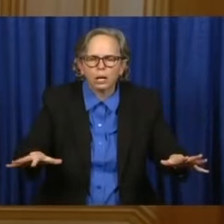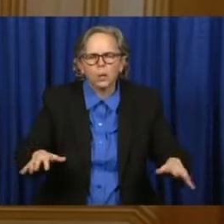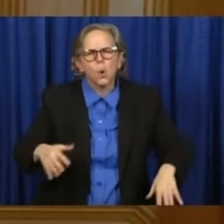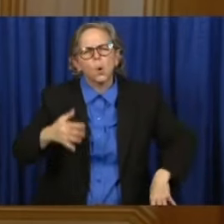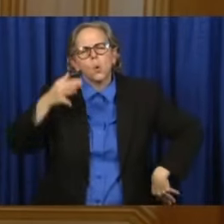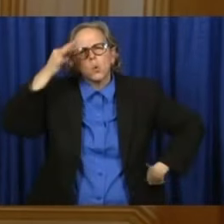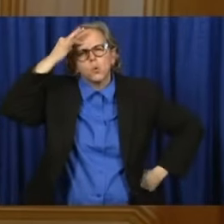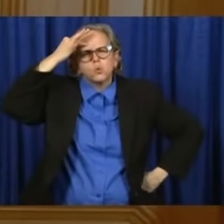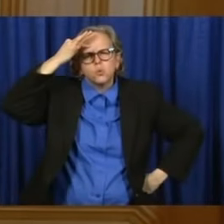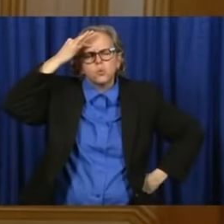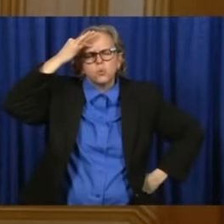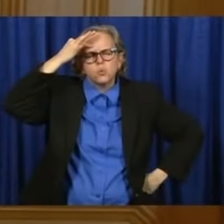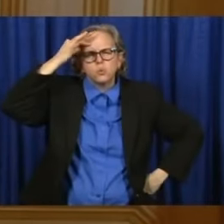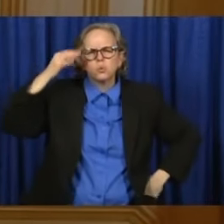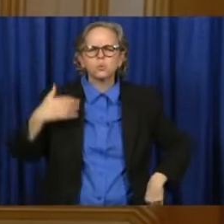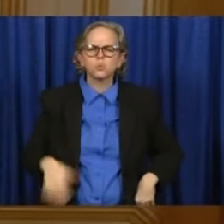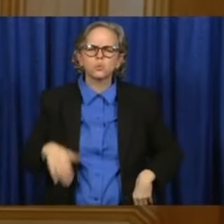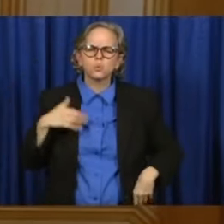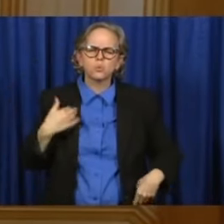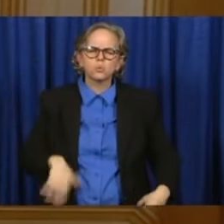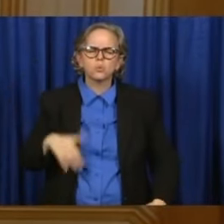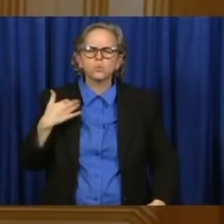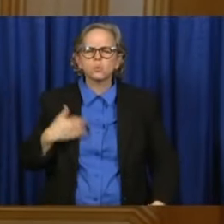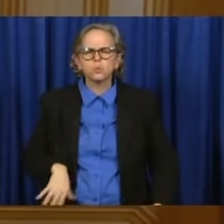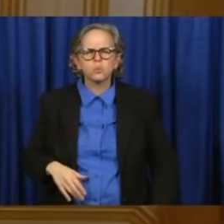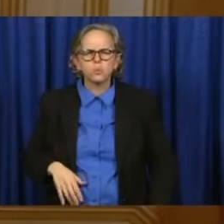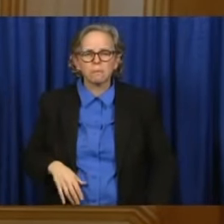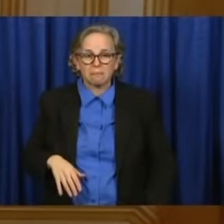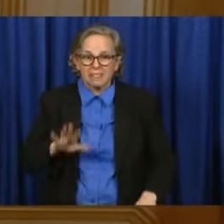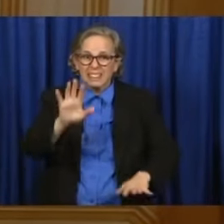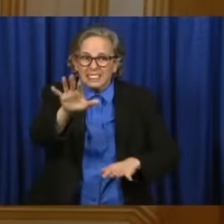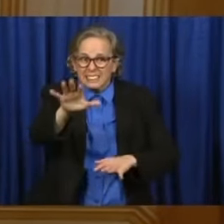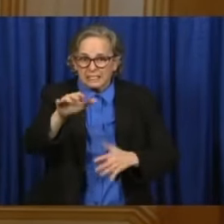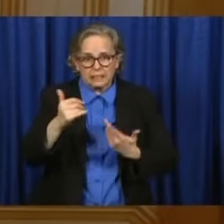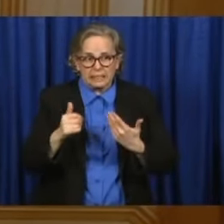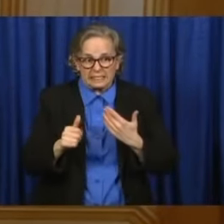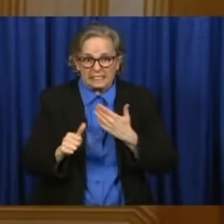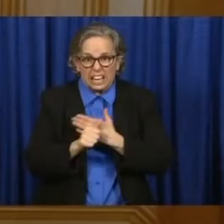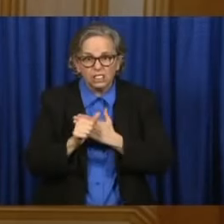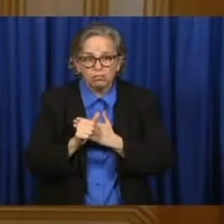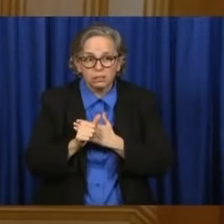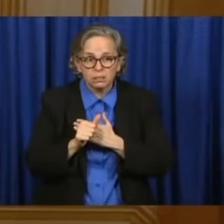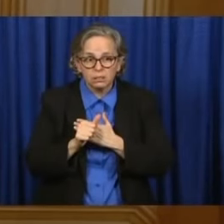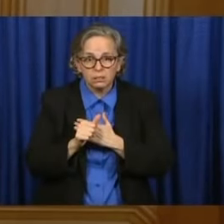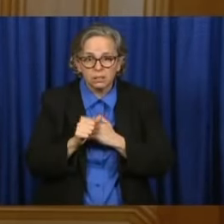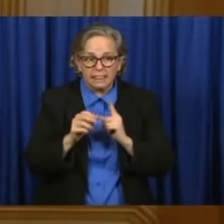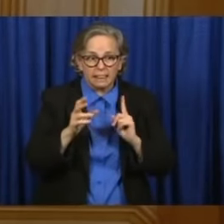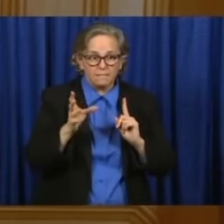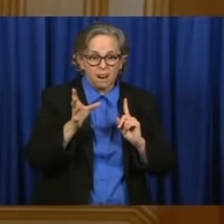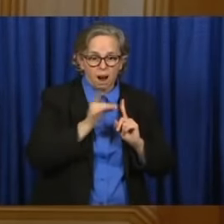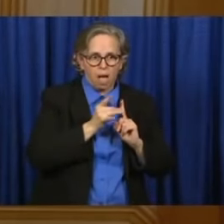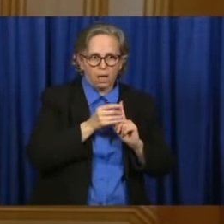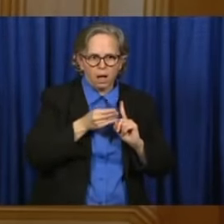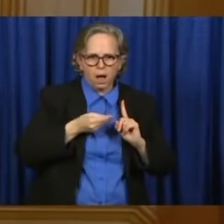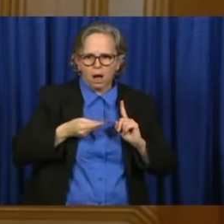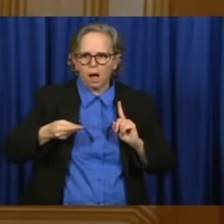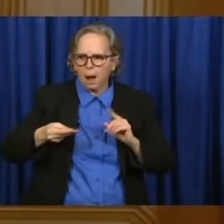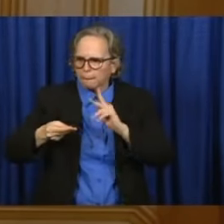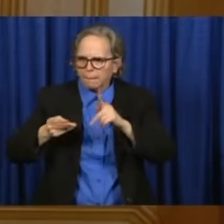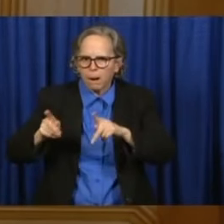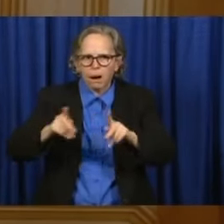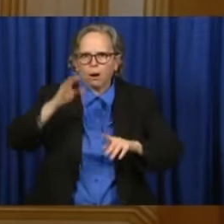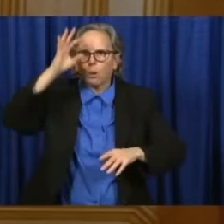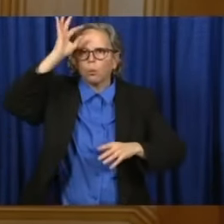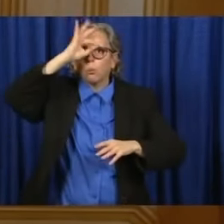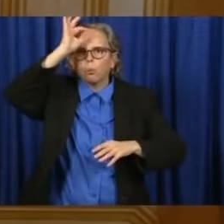And again, the dangerous thing, one of the more dangerous things about this is people can become infected, they can be spreaders, and don't